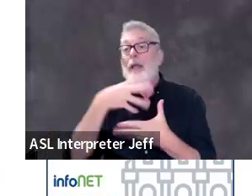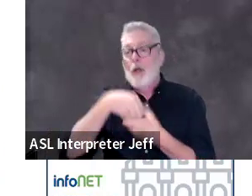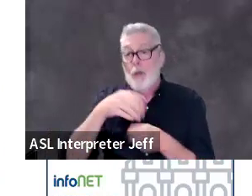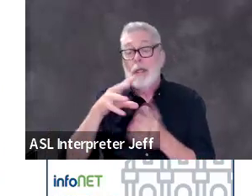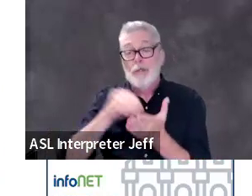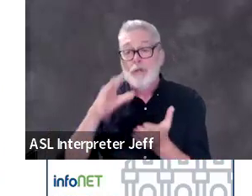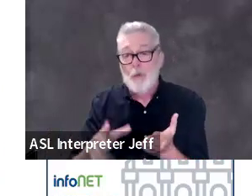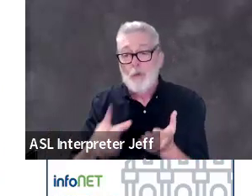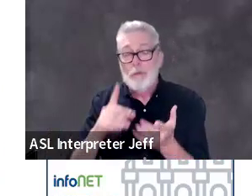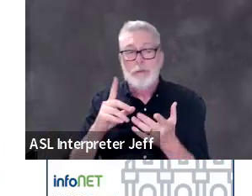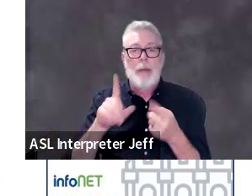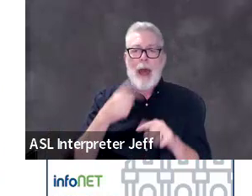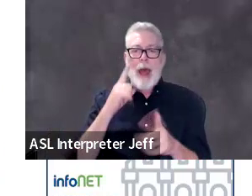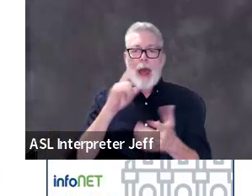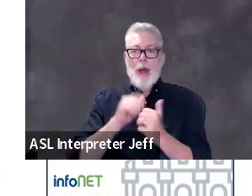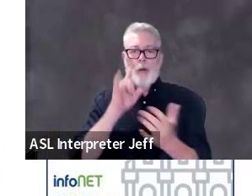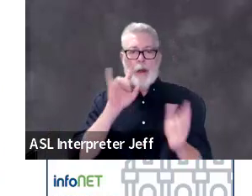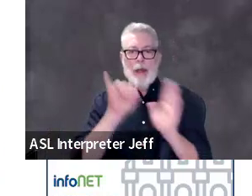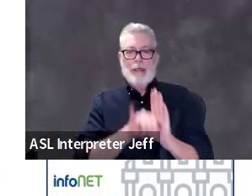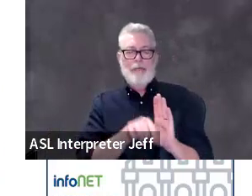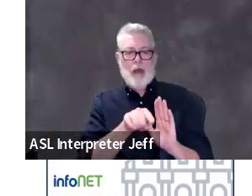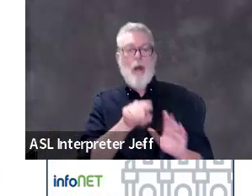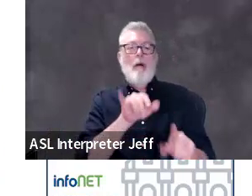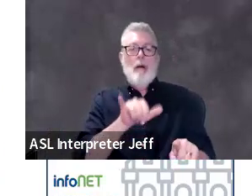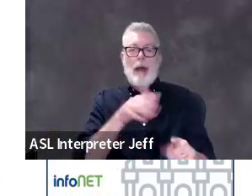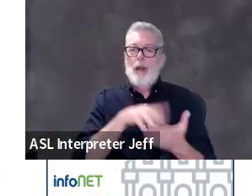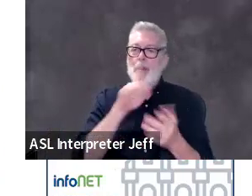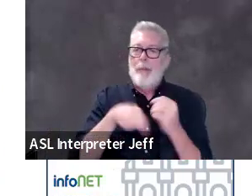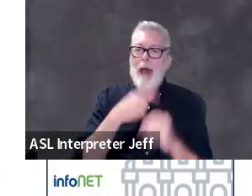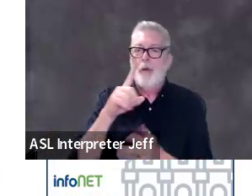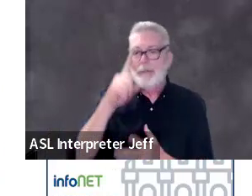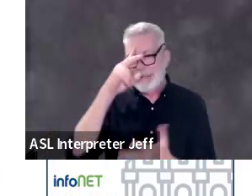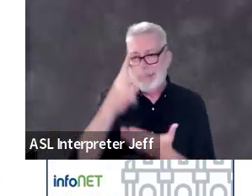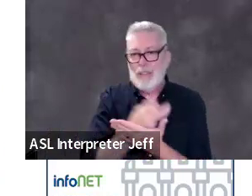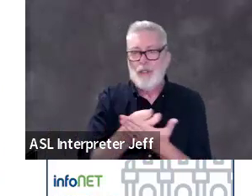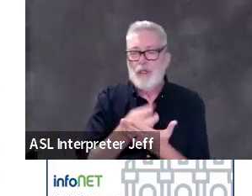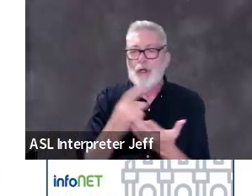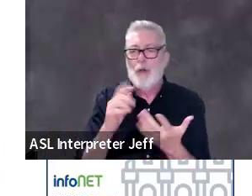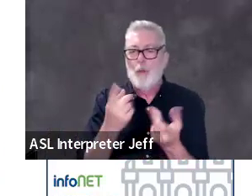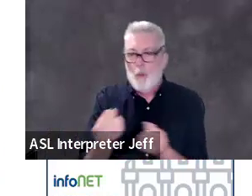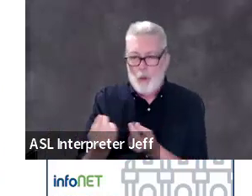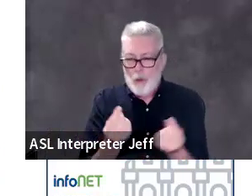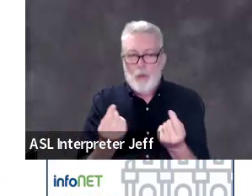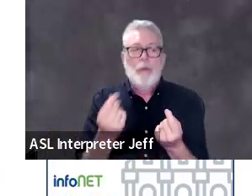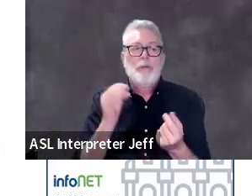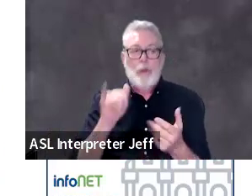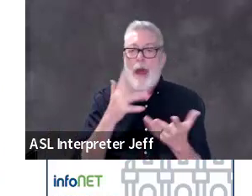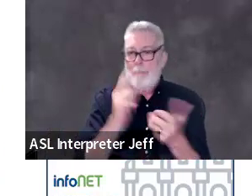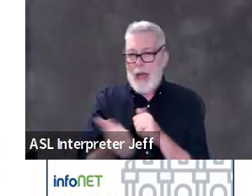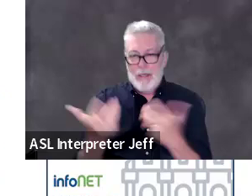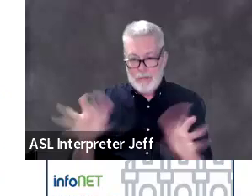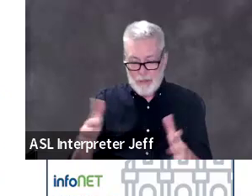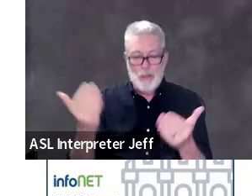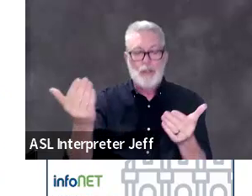on identifying and learning about seizure first aid. So that bill has passed.